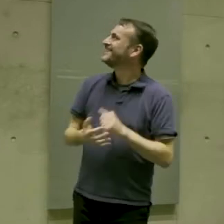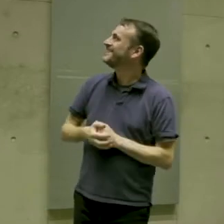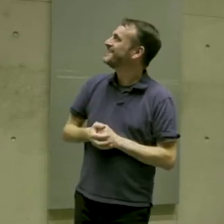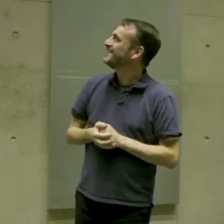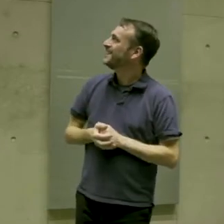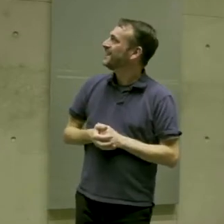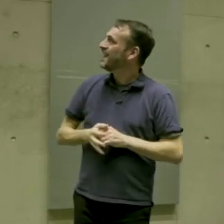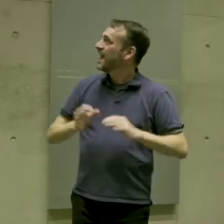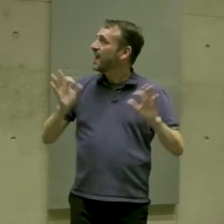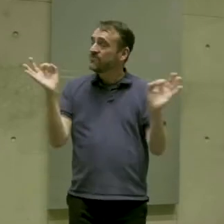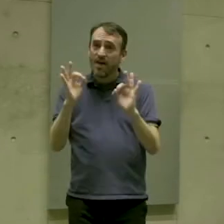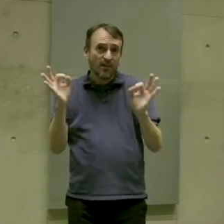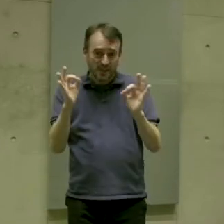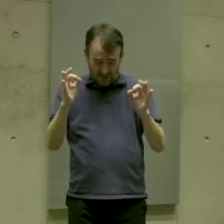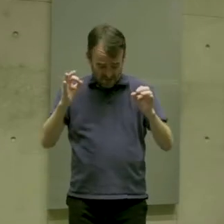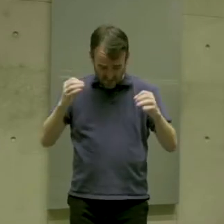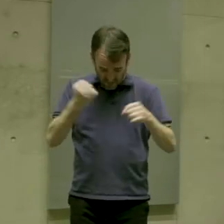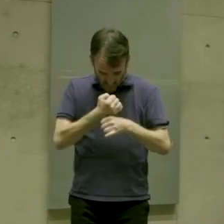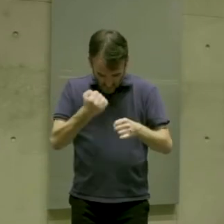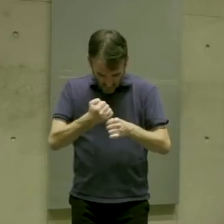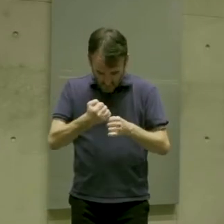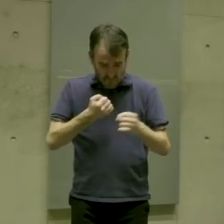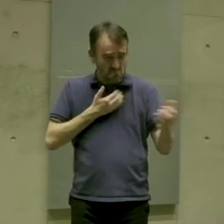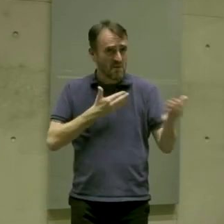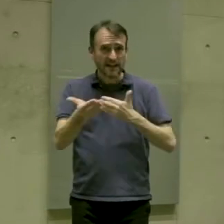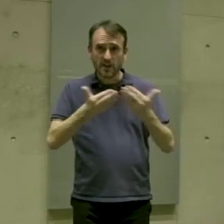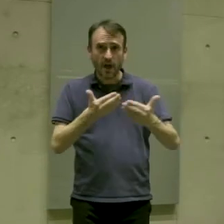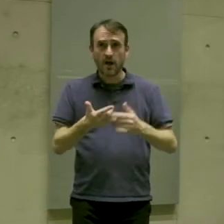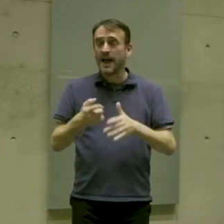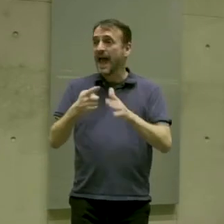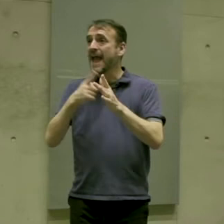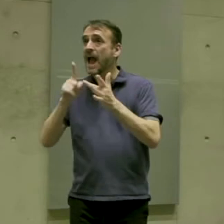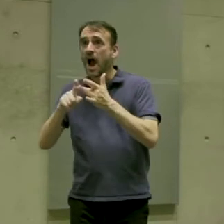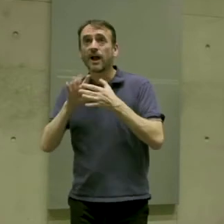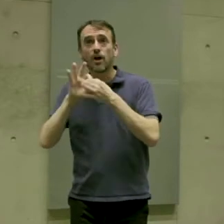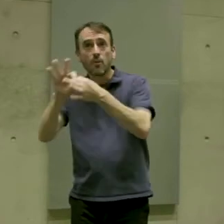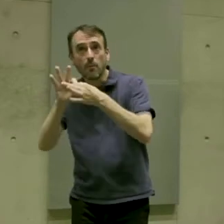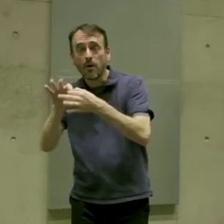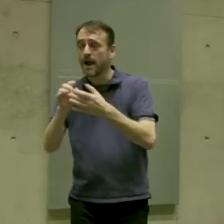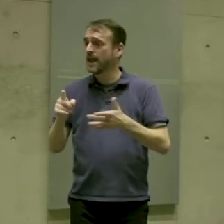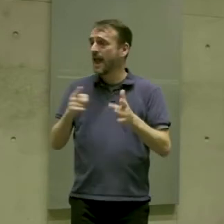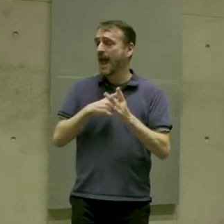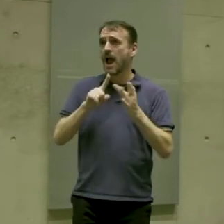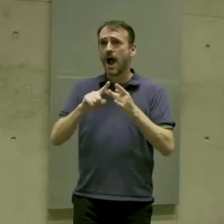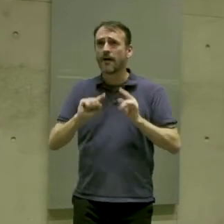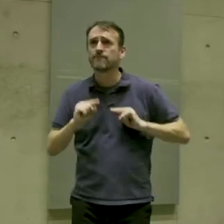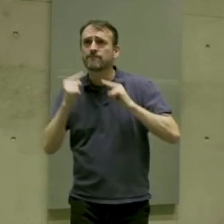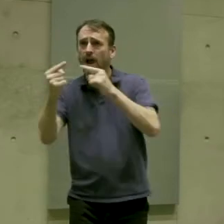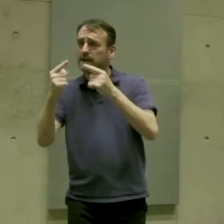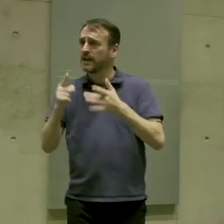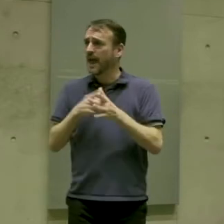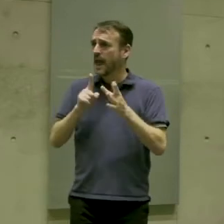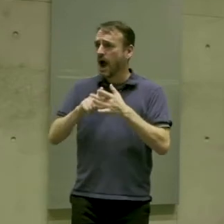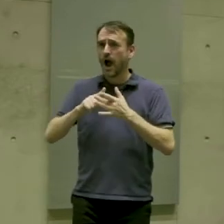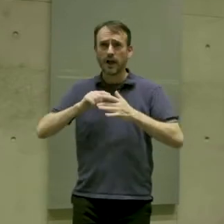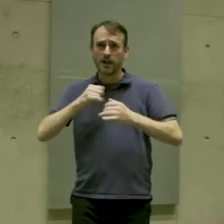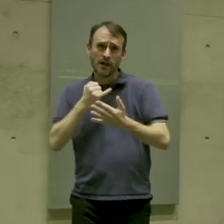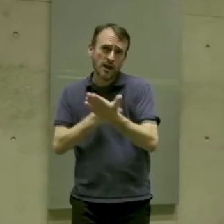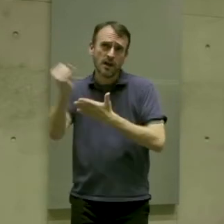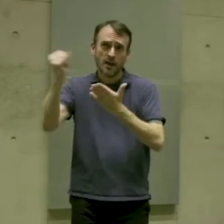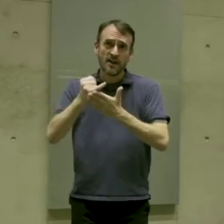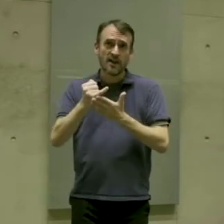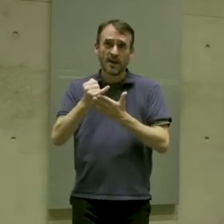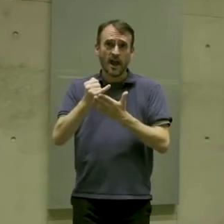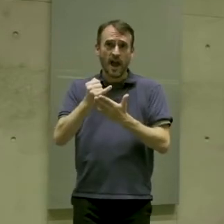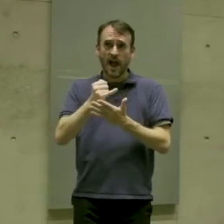Nothing you do in this game matters. You can cooperate with this AI, you can fight this AI, you can struggle against this AI, and it will all end